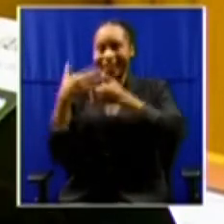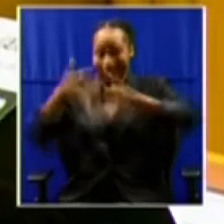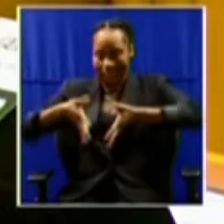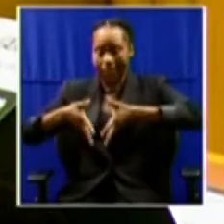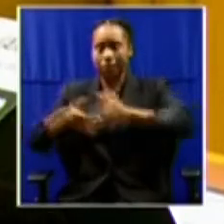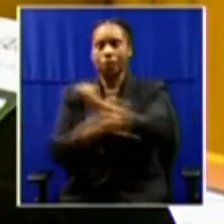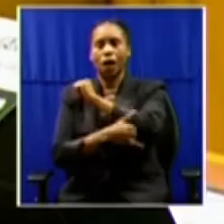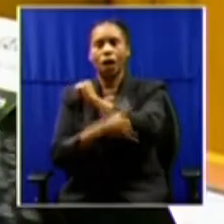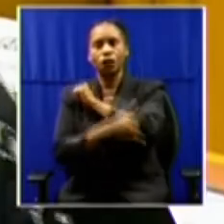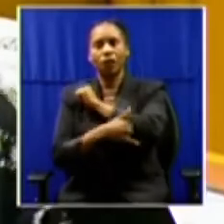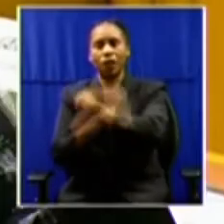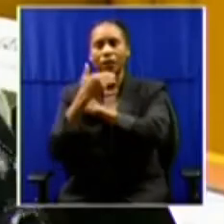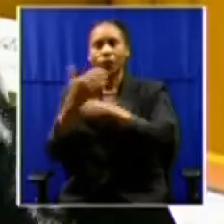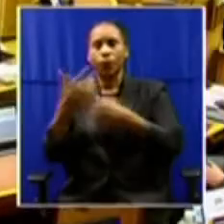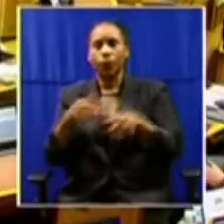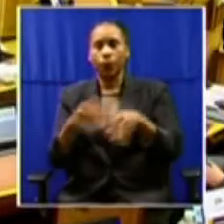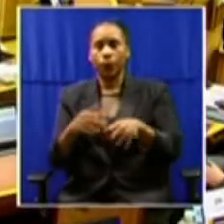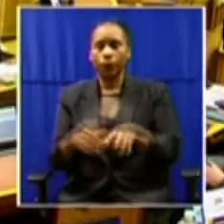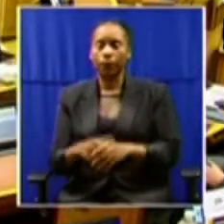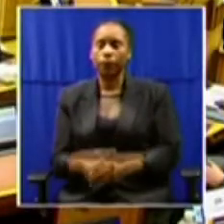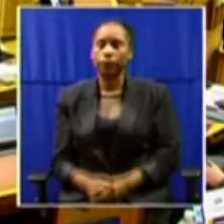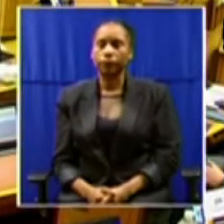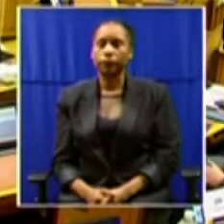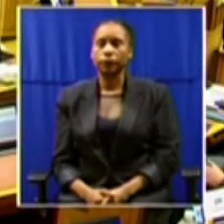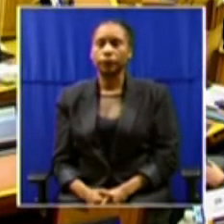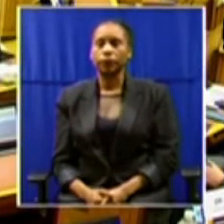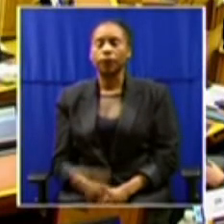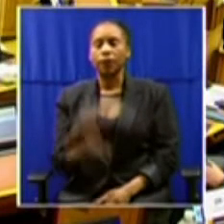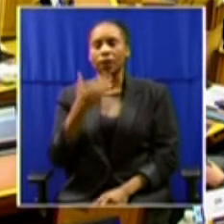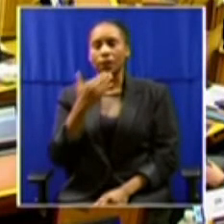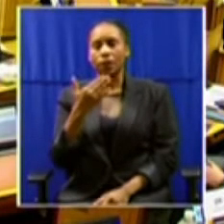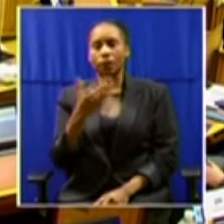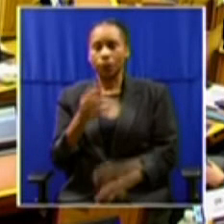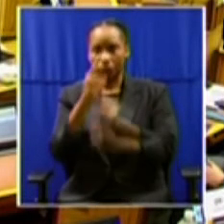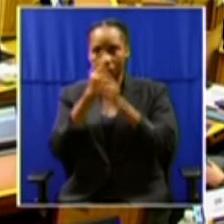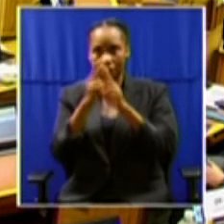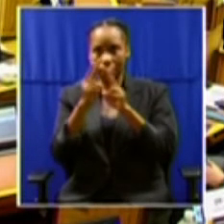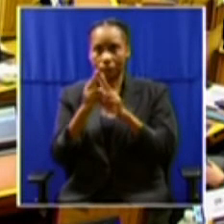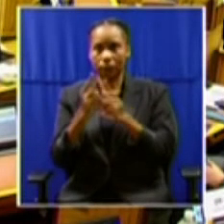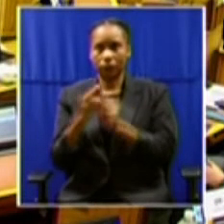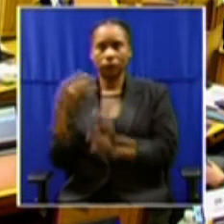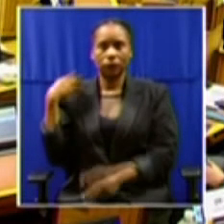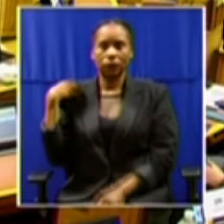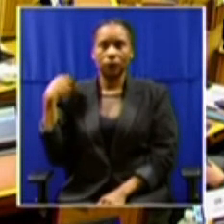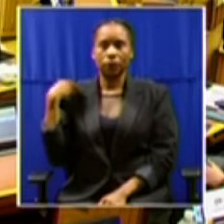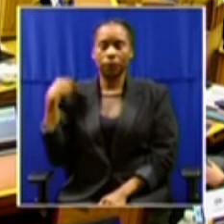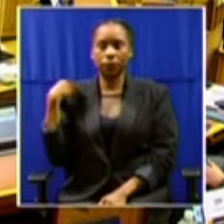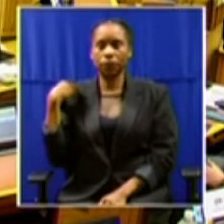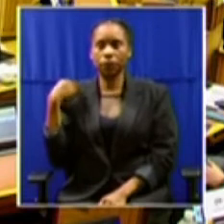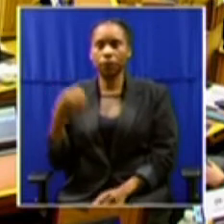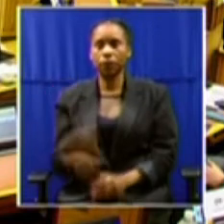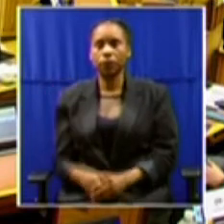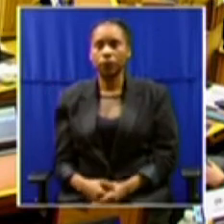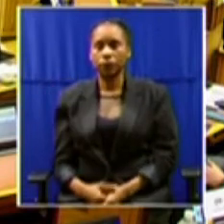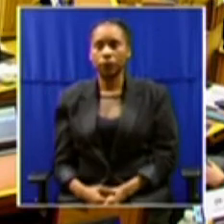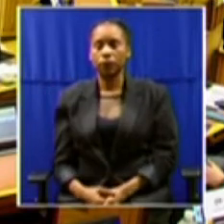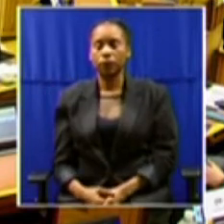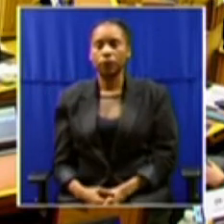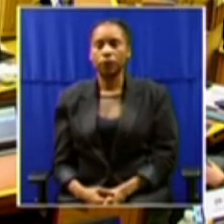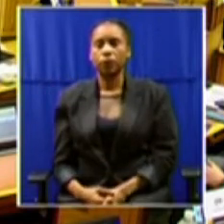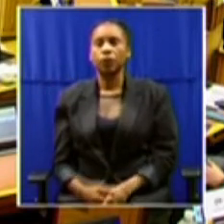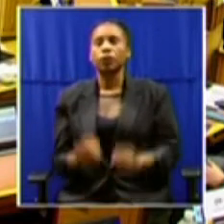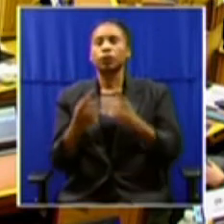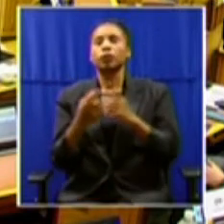country. Thank you very much. Thank you, Honorable Minister. Honorable Mafanya,